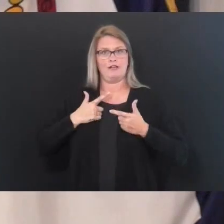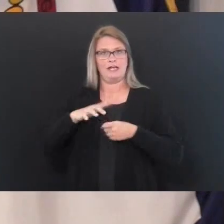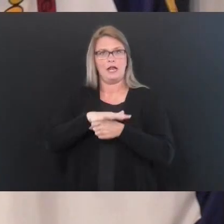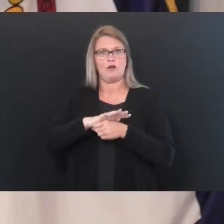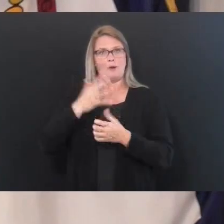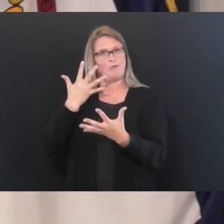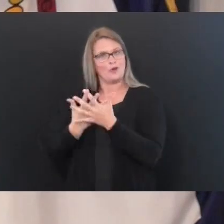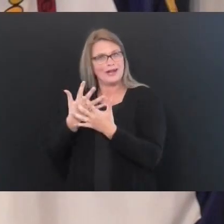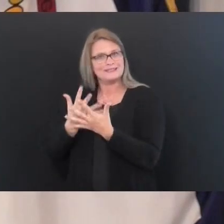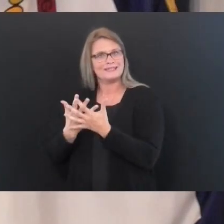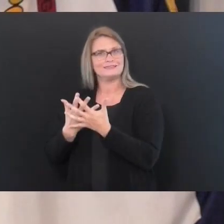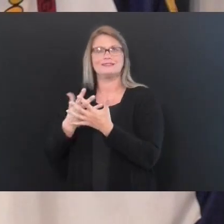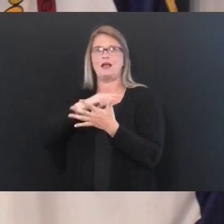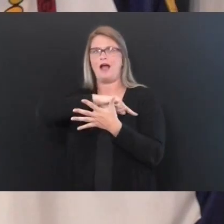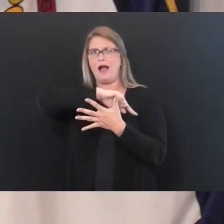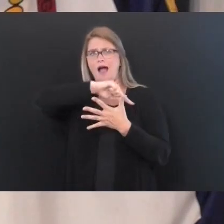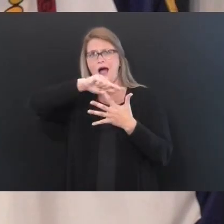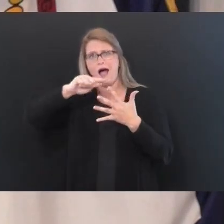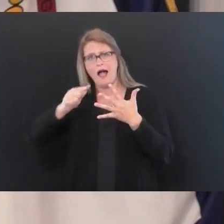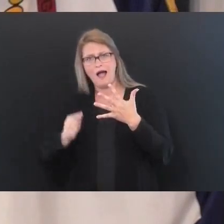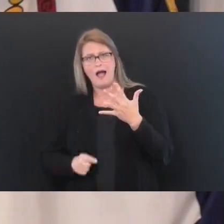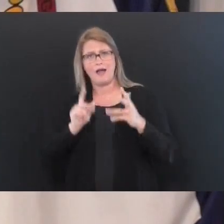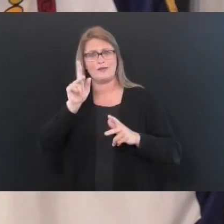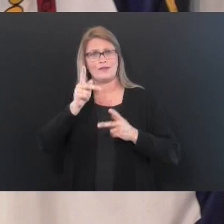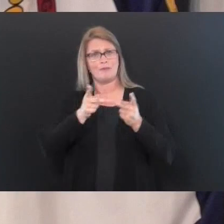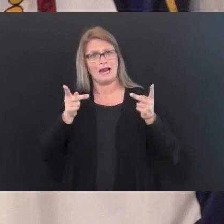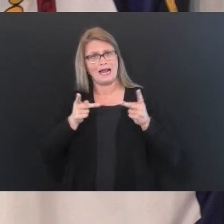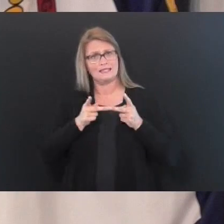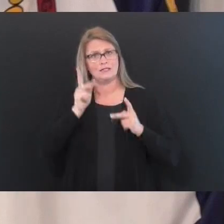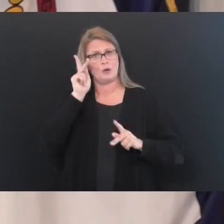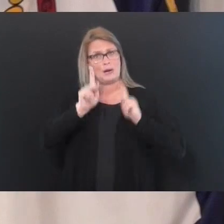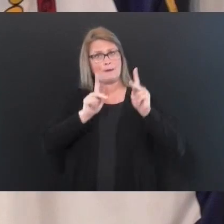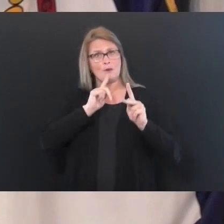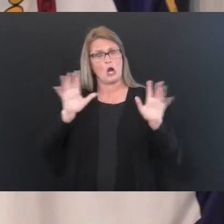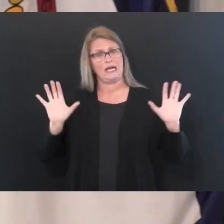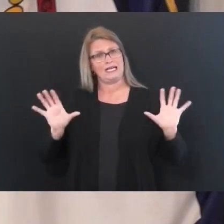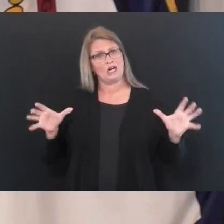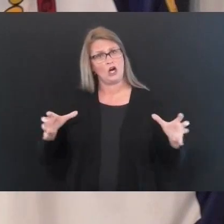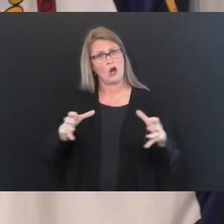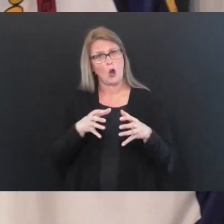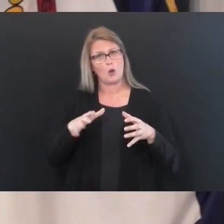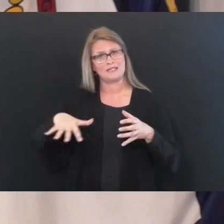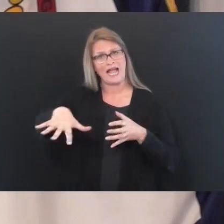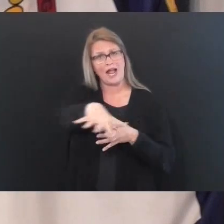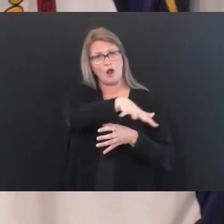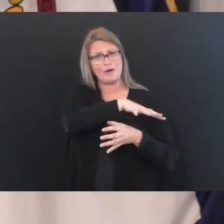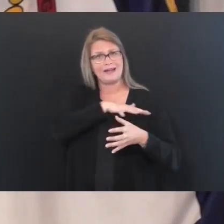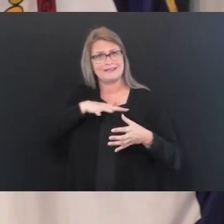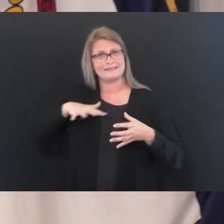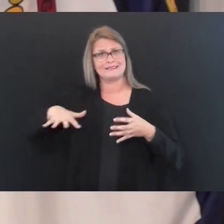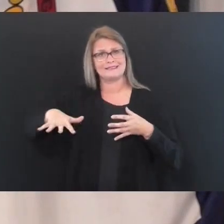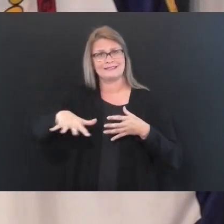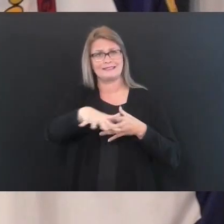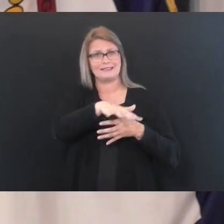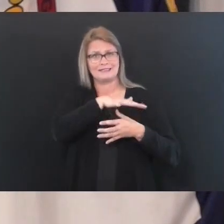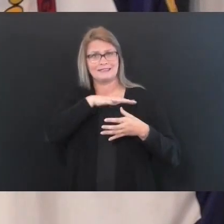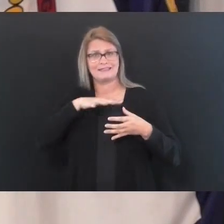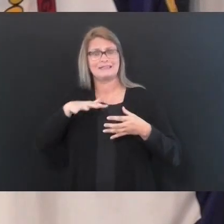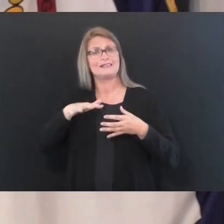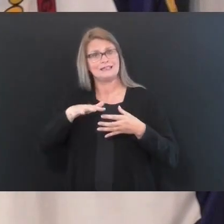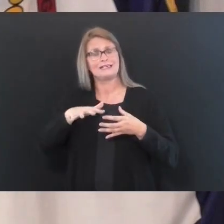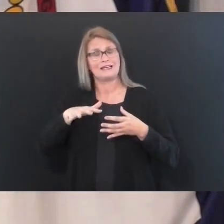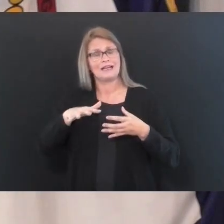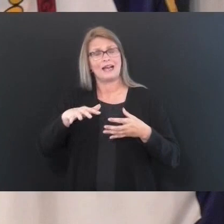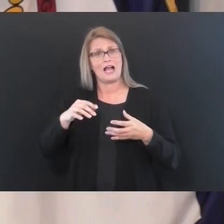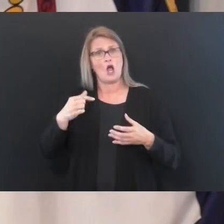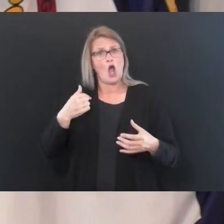prisons, all the places that we have people that are in a confined type area and everything. And I think Dr. Marsh will touch on this, but